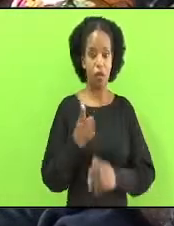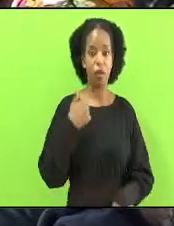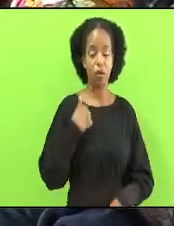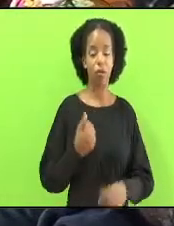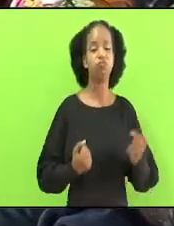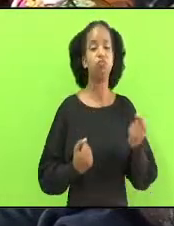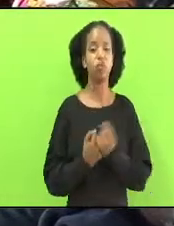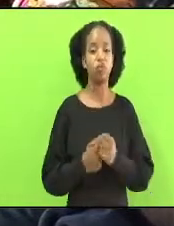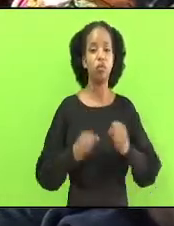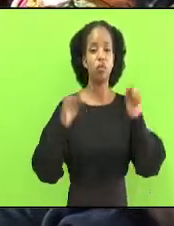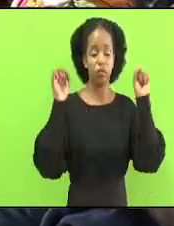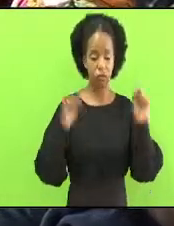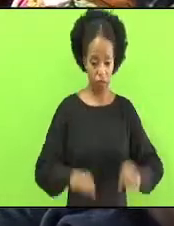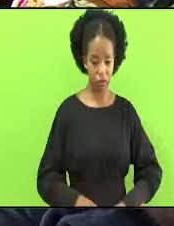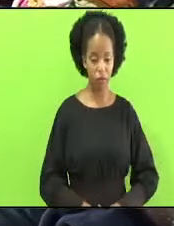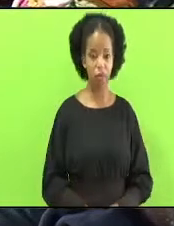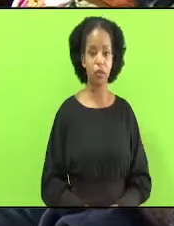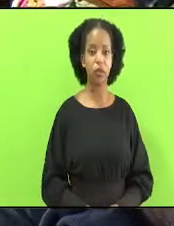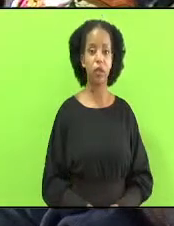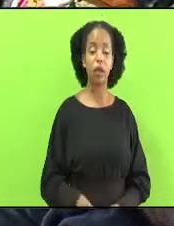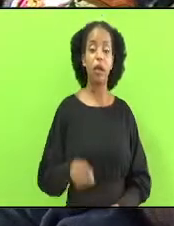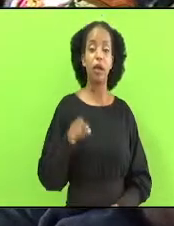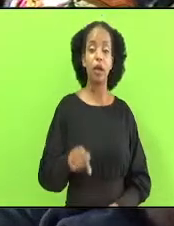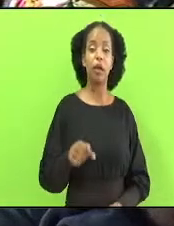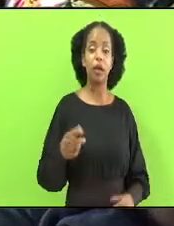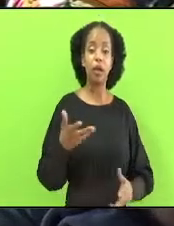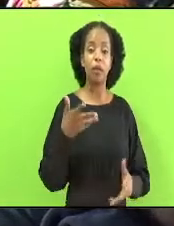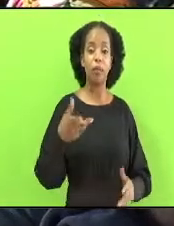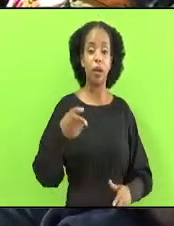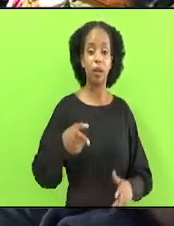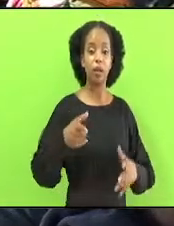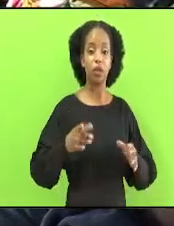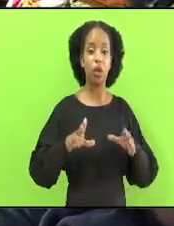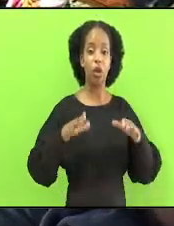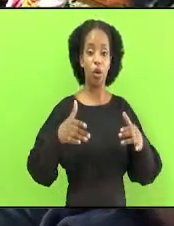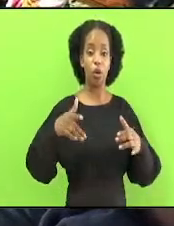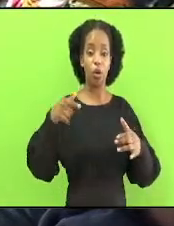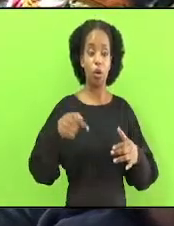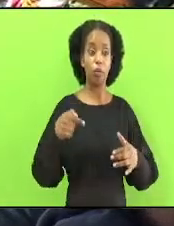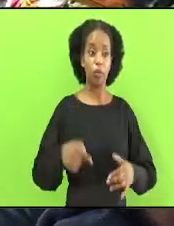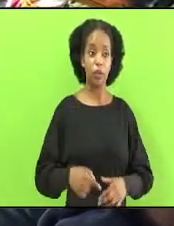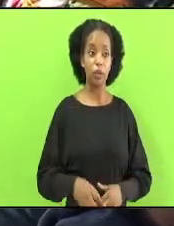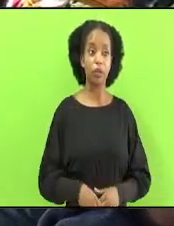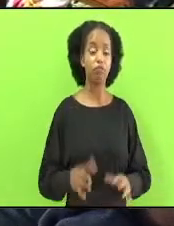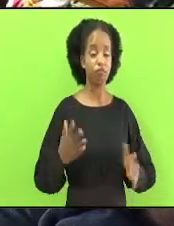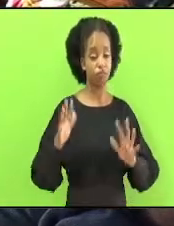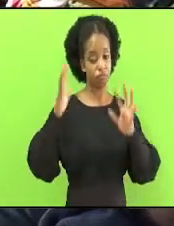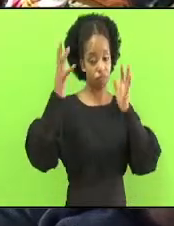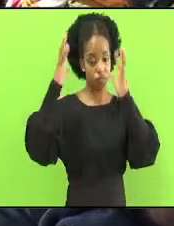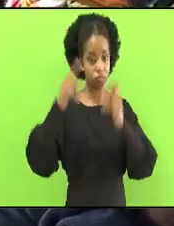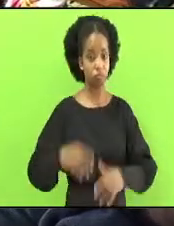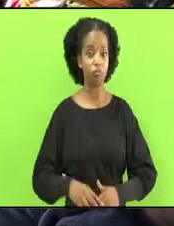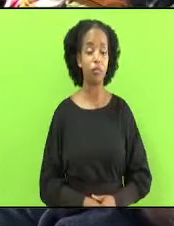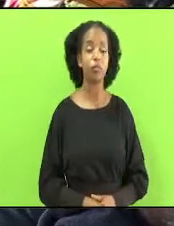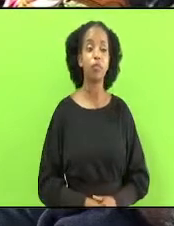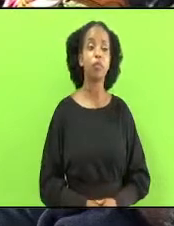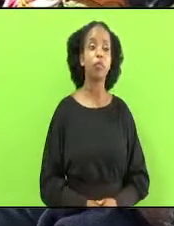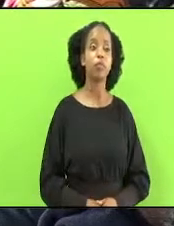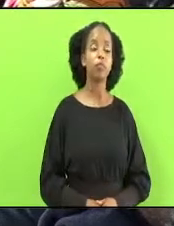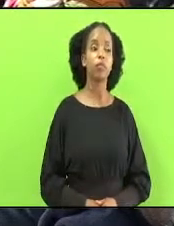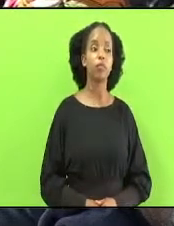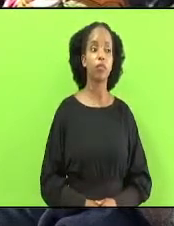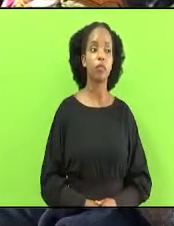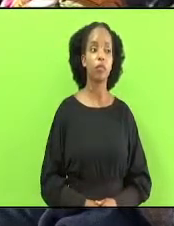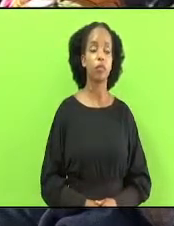supporta. Ke opela le committee le gofi. I support this bill and I applaud the committee. But